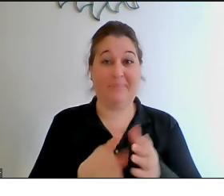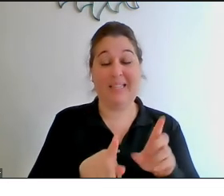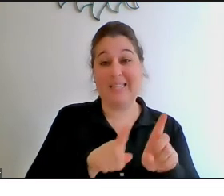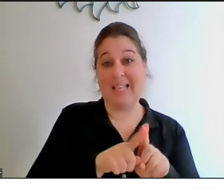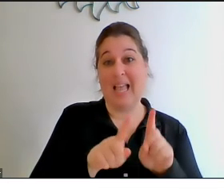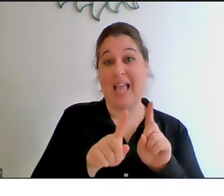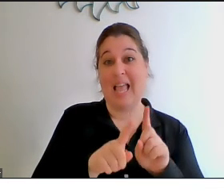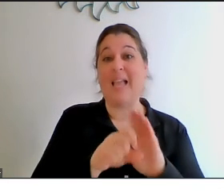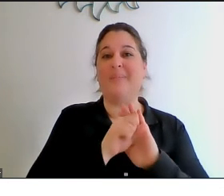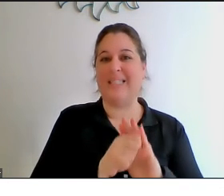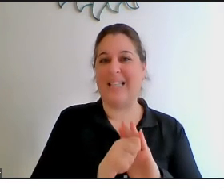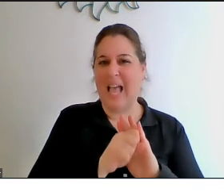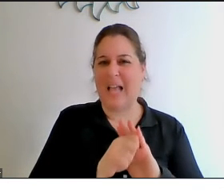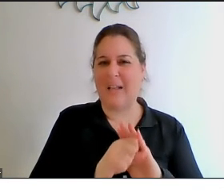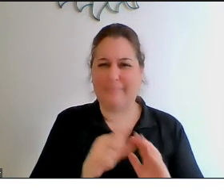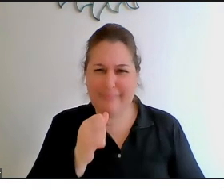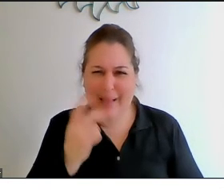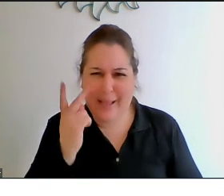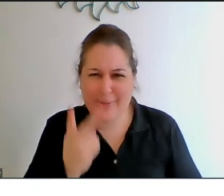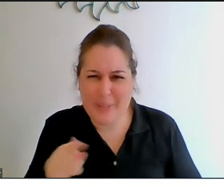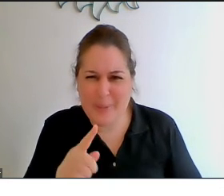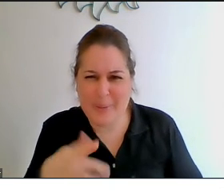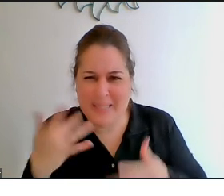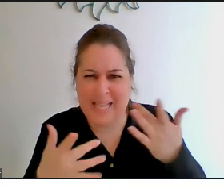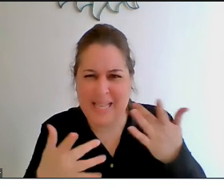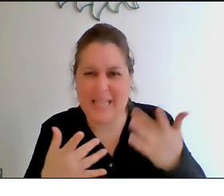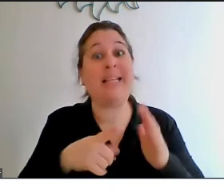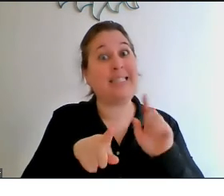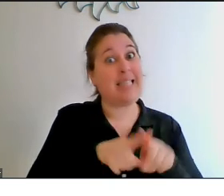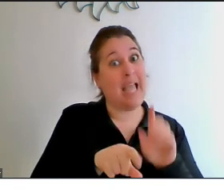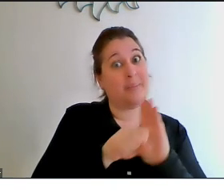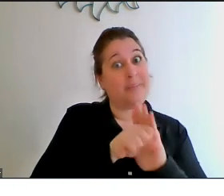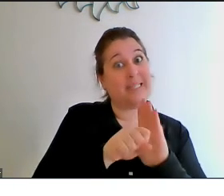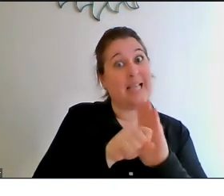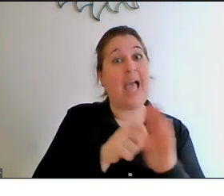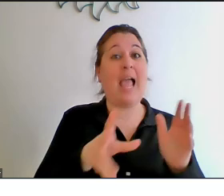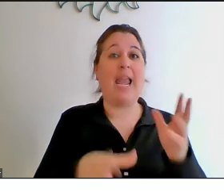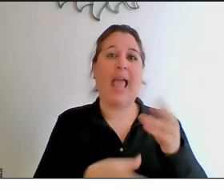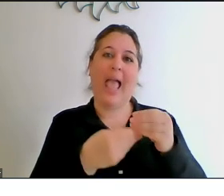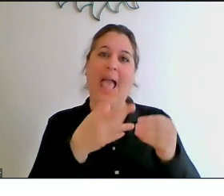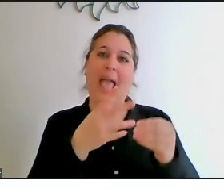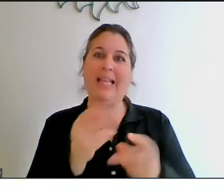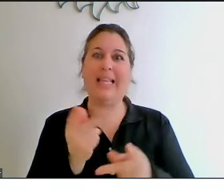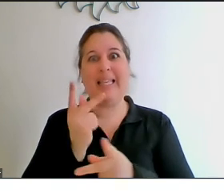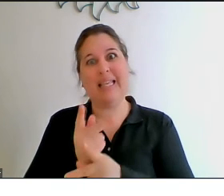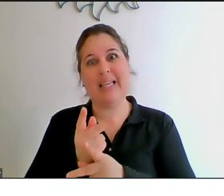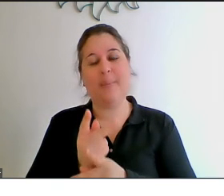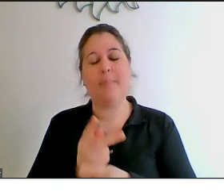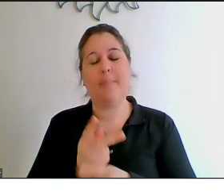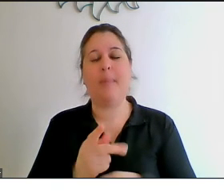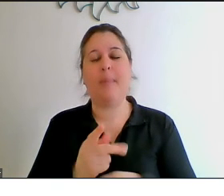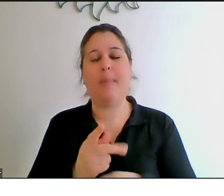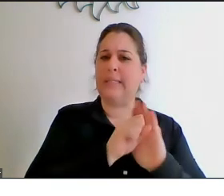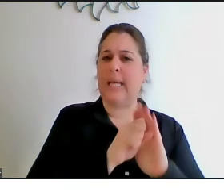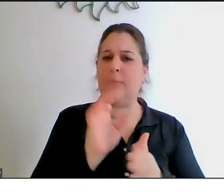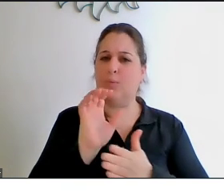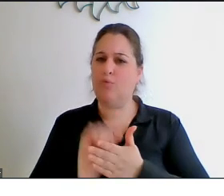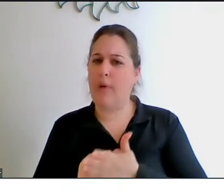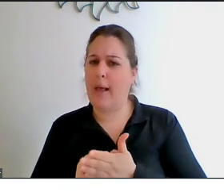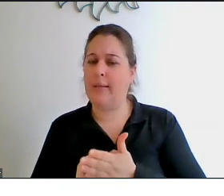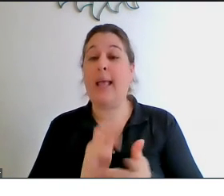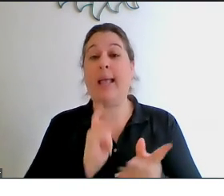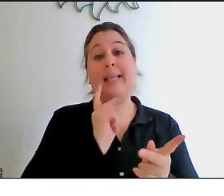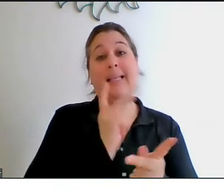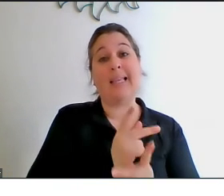more time. Same sign, add and keep. I'm not seeing you singing. Same sign, add and keep. Different